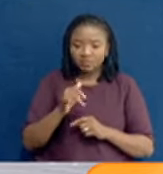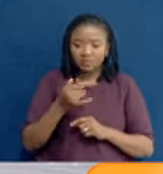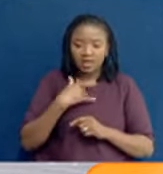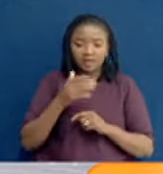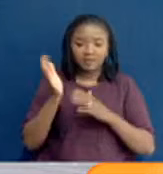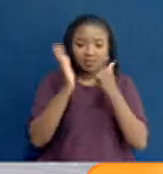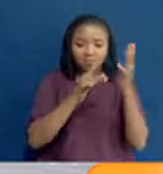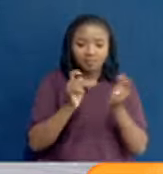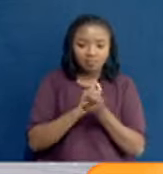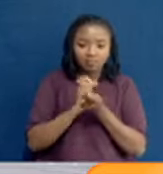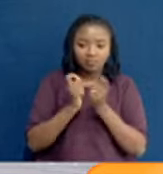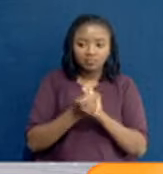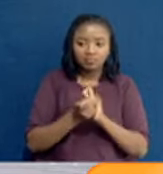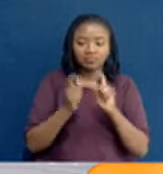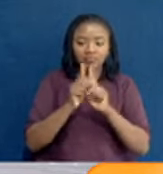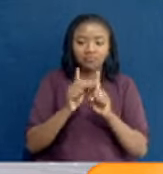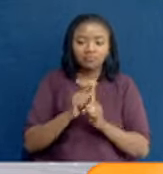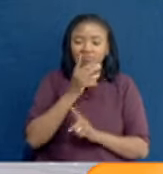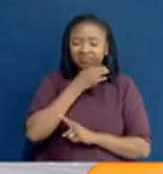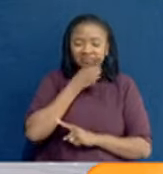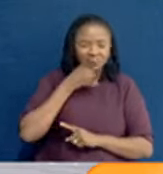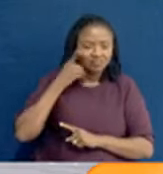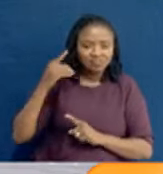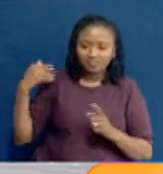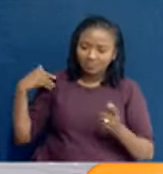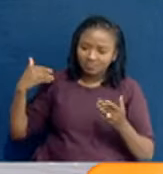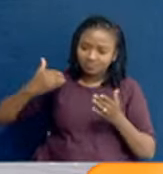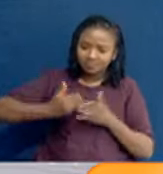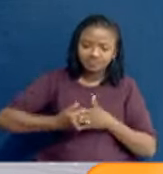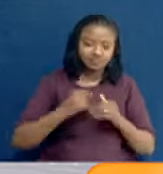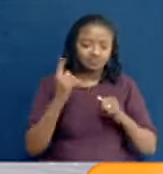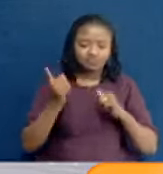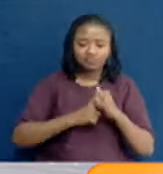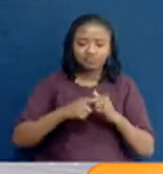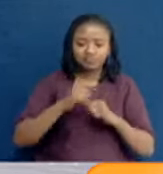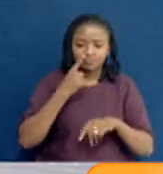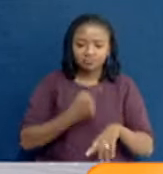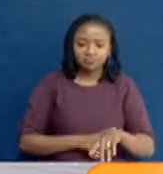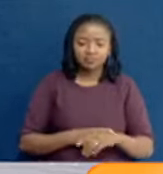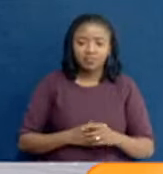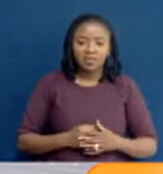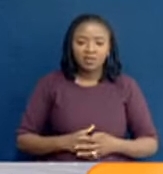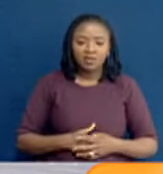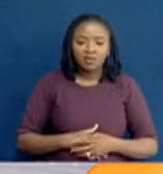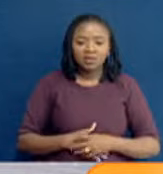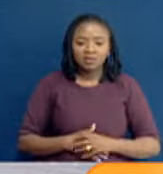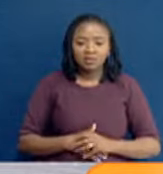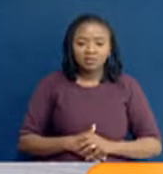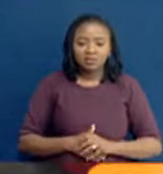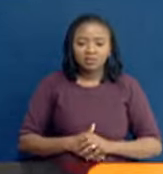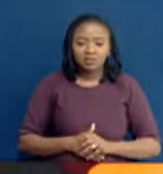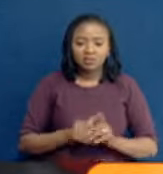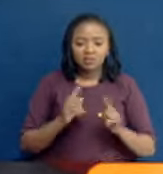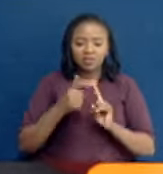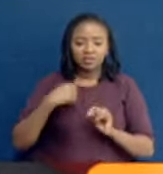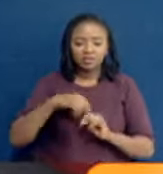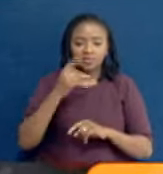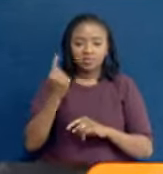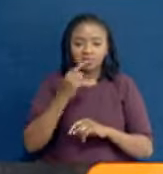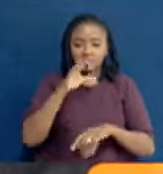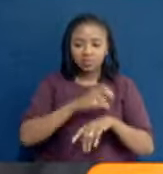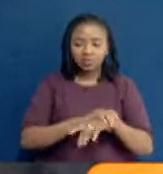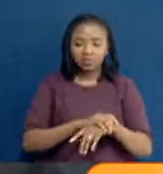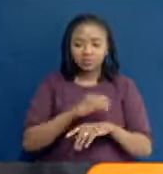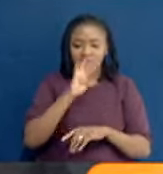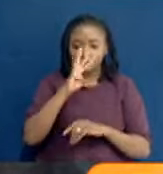been beaten us for about 5 to 6 seasons, we've just gotten 39 million. Wildlife